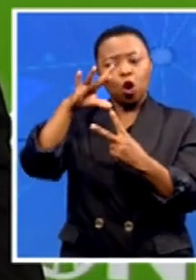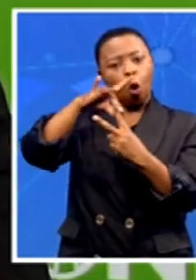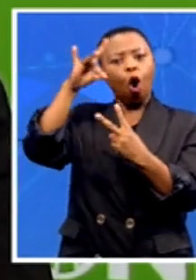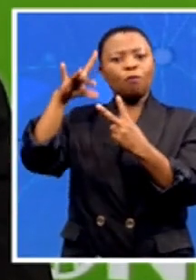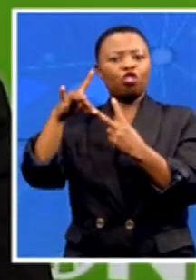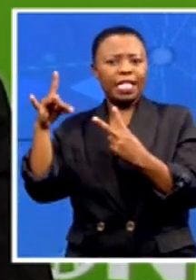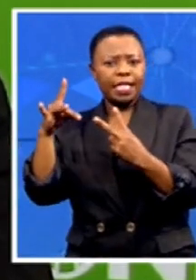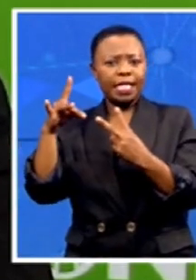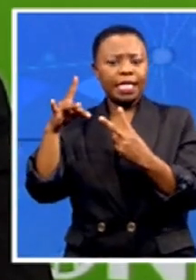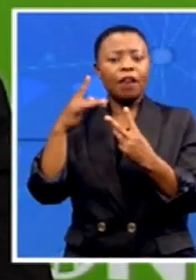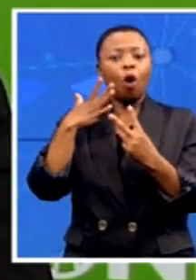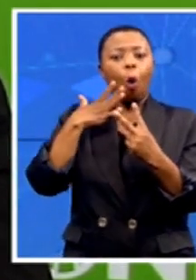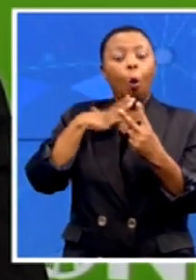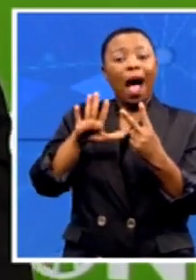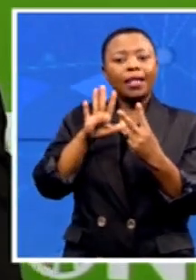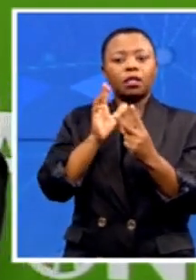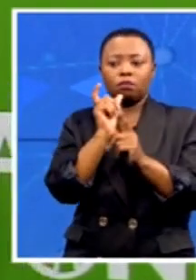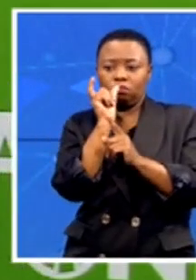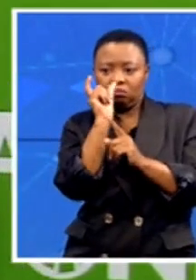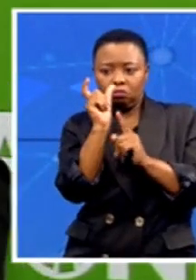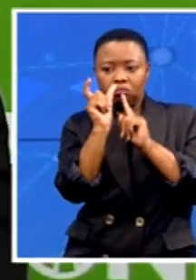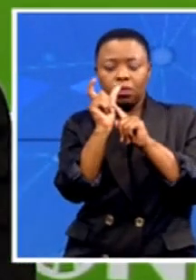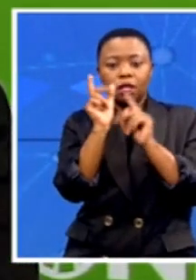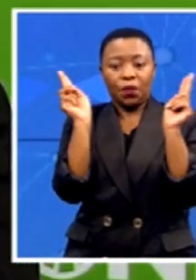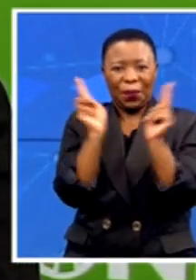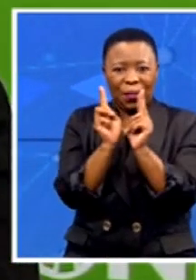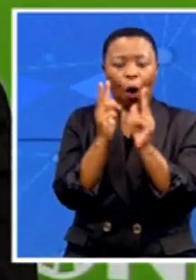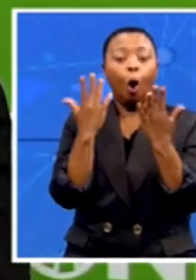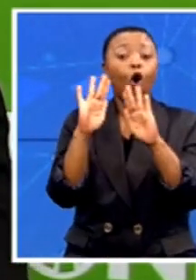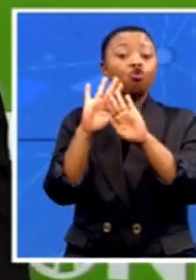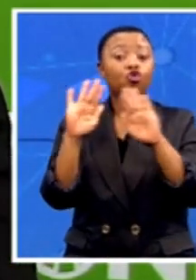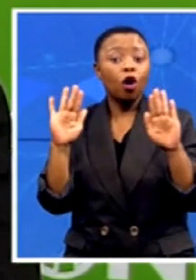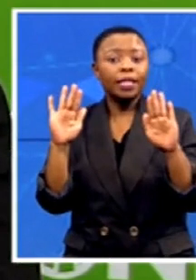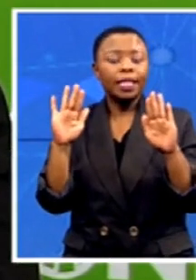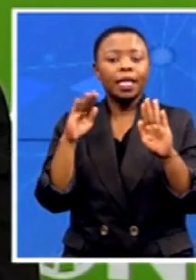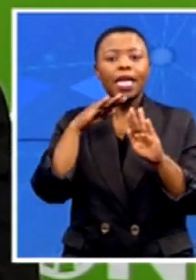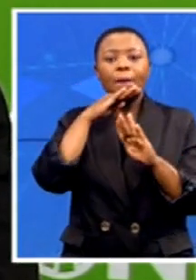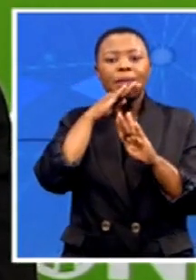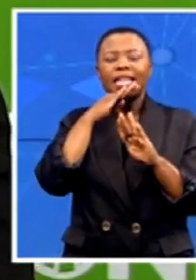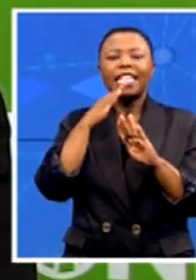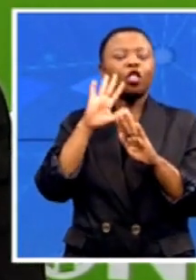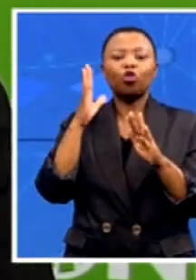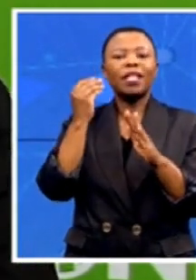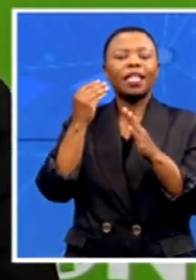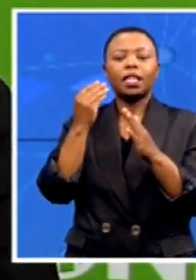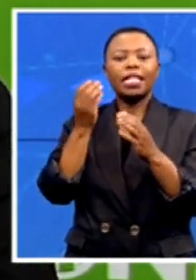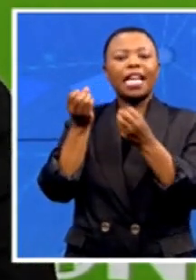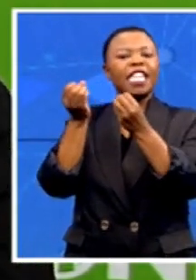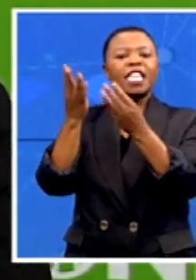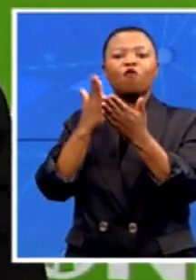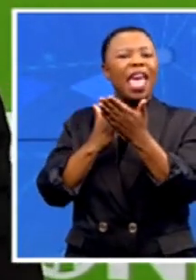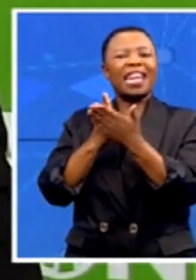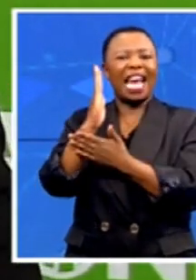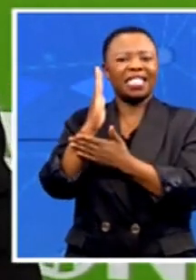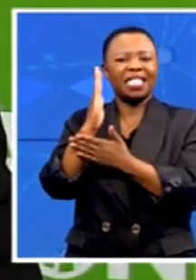not a waiver for your rights to have what appears on the ballot paper. And that's